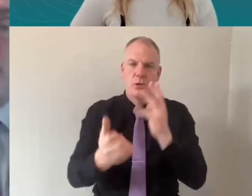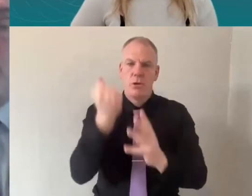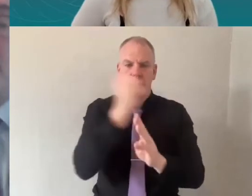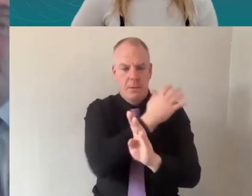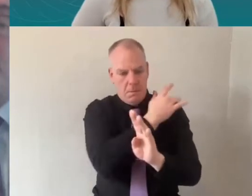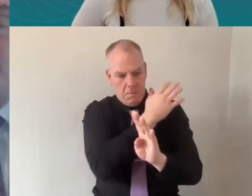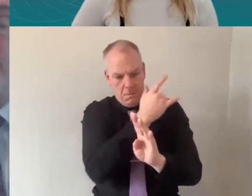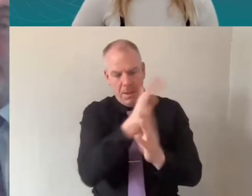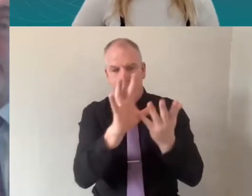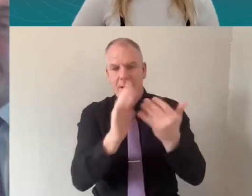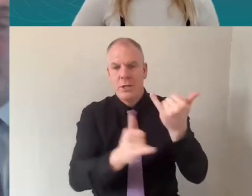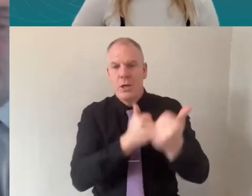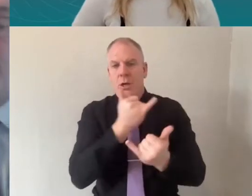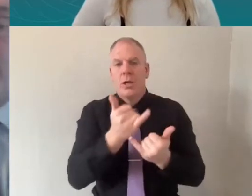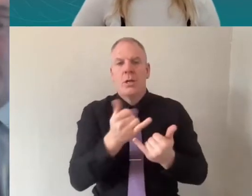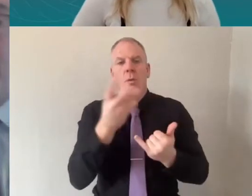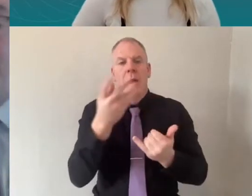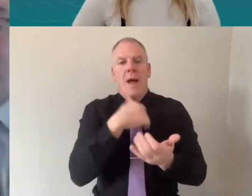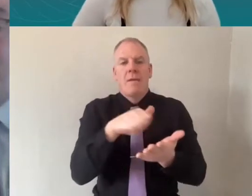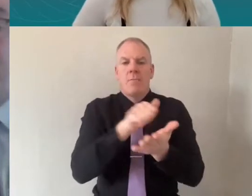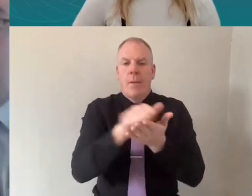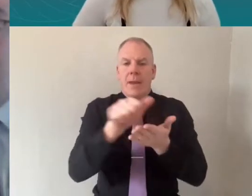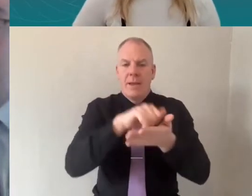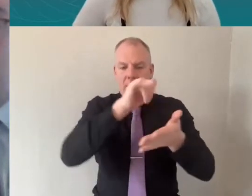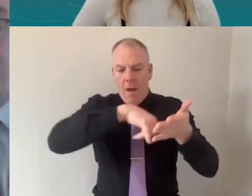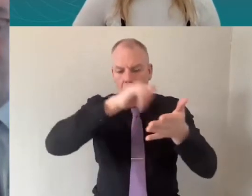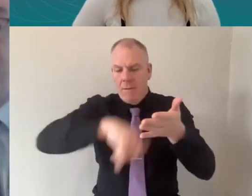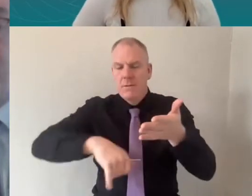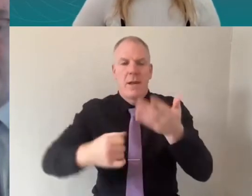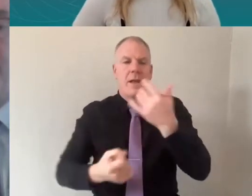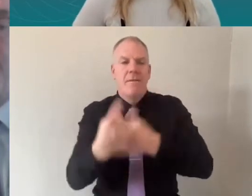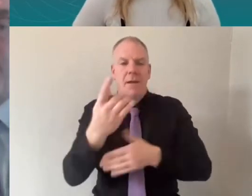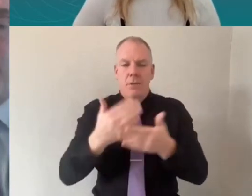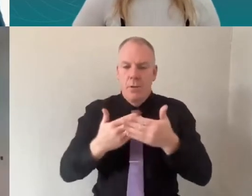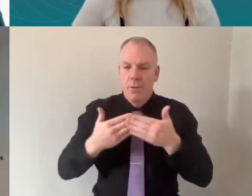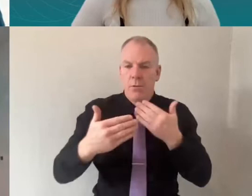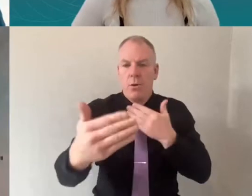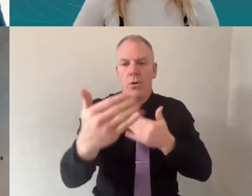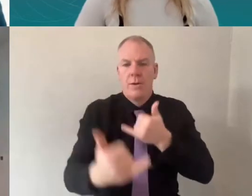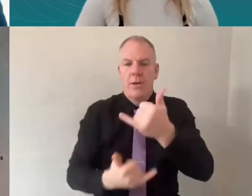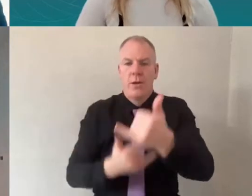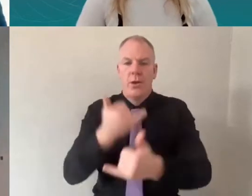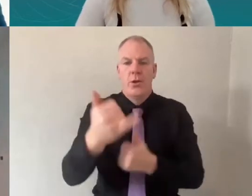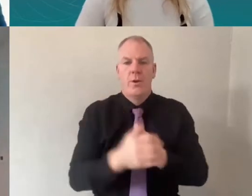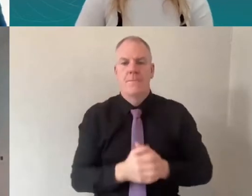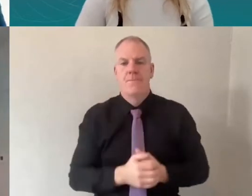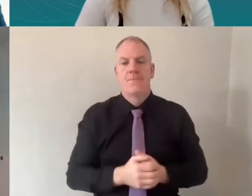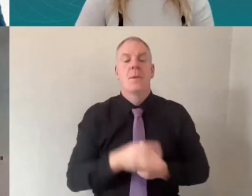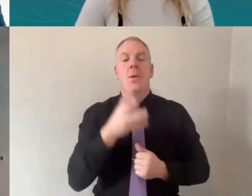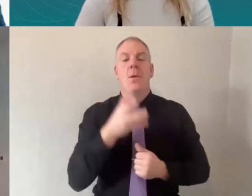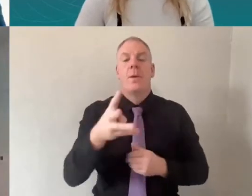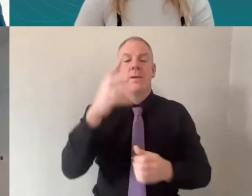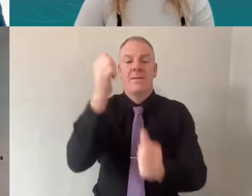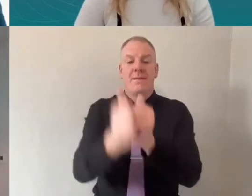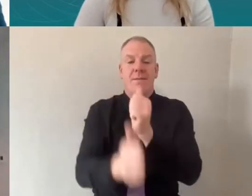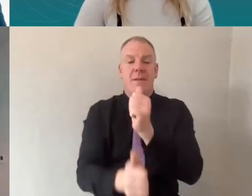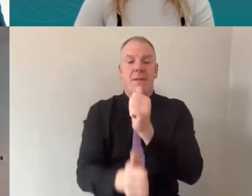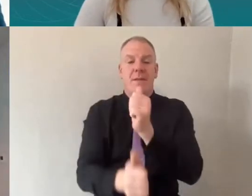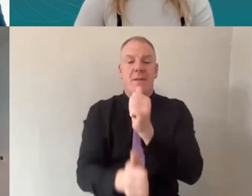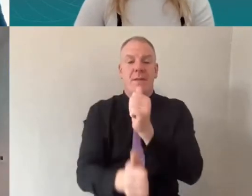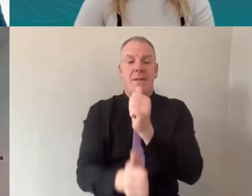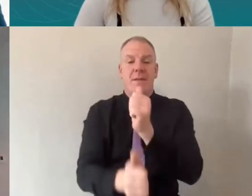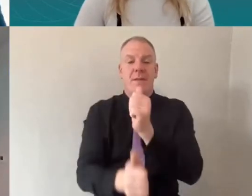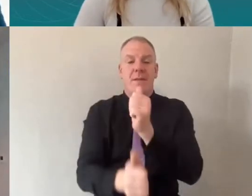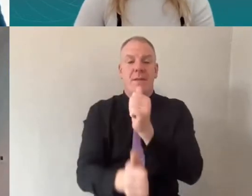past decade with a series of publications and events over the course of the year. This will culminate in a major conference,